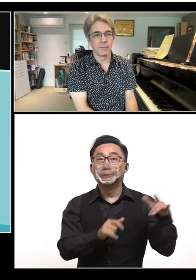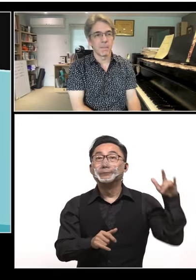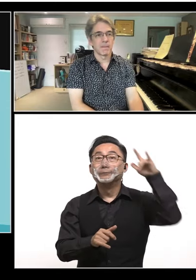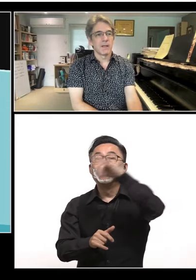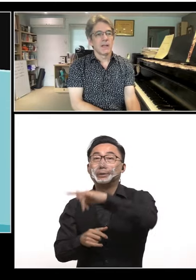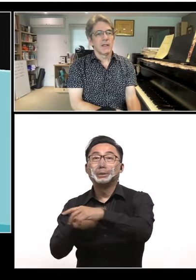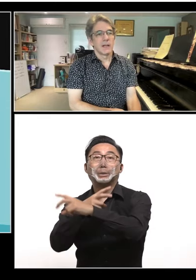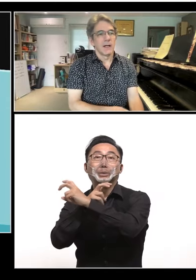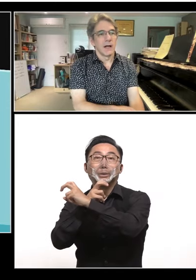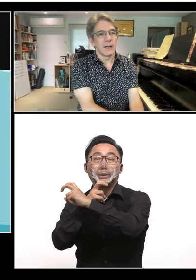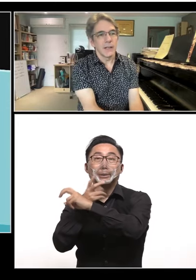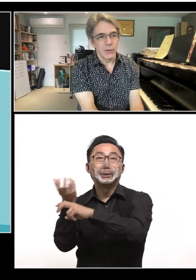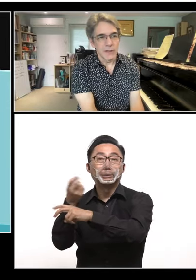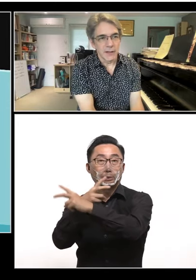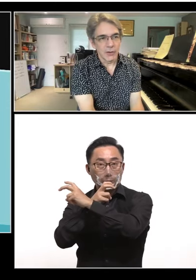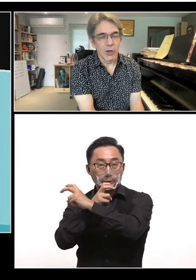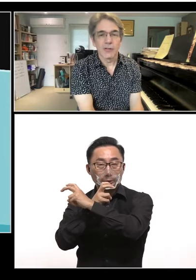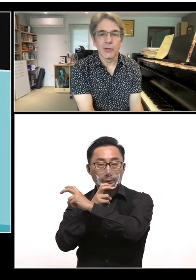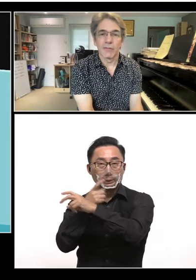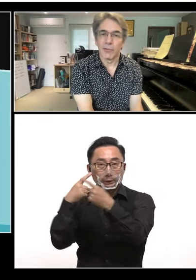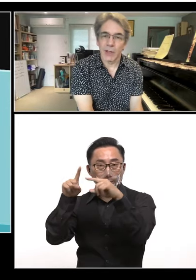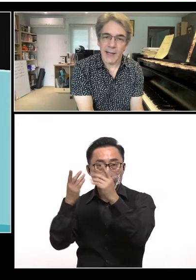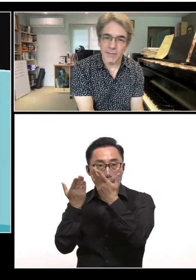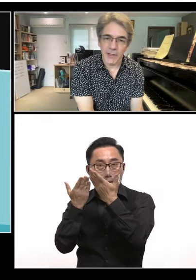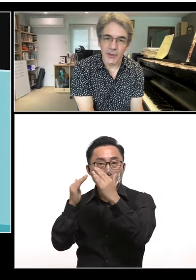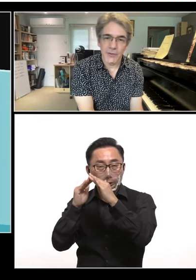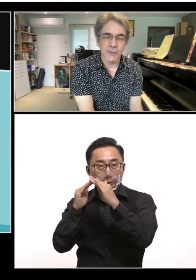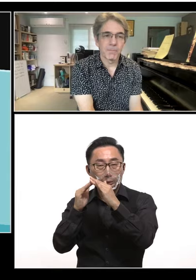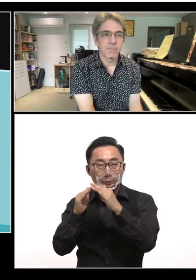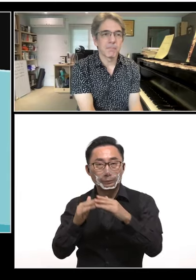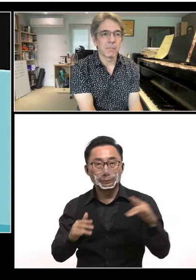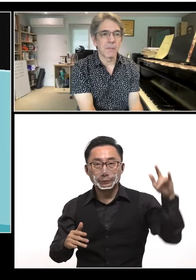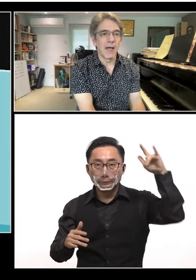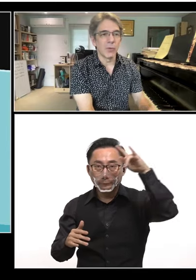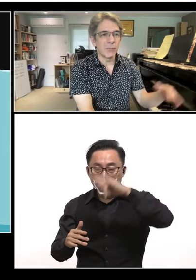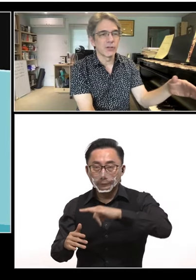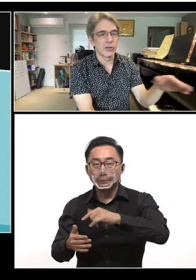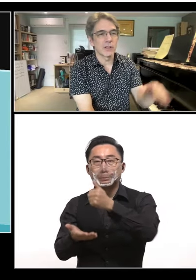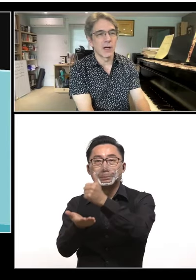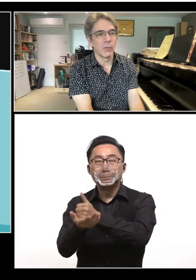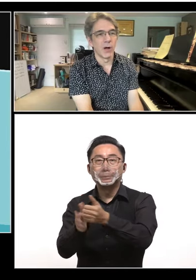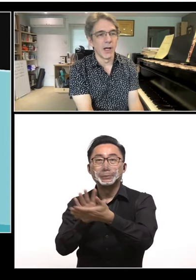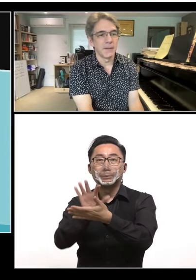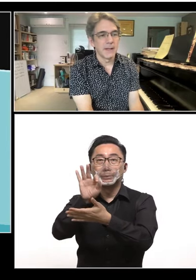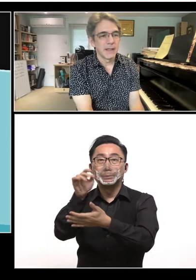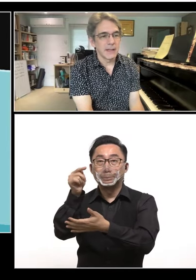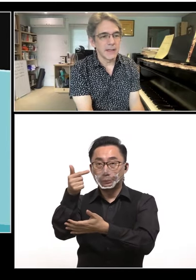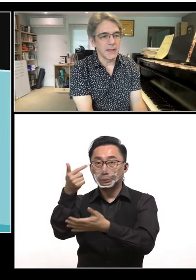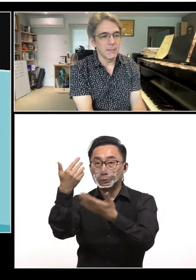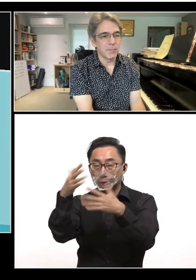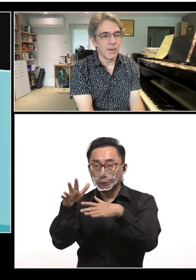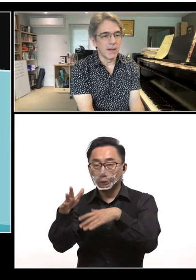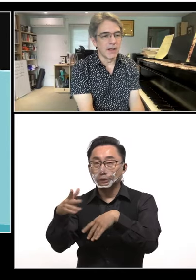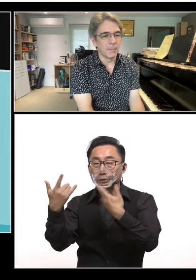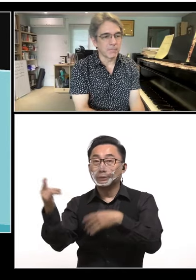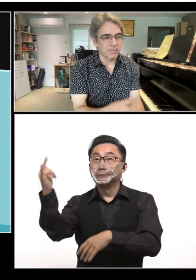Conservatory. He was in Austria for 3.5 years, and when he returned to Taiwan, he